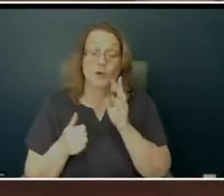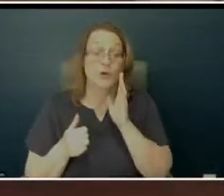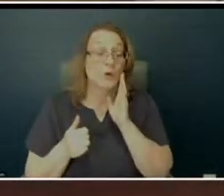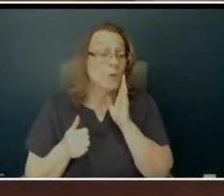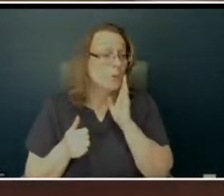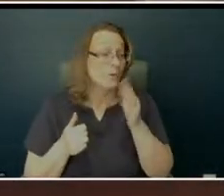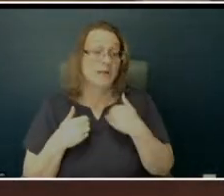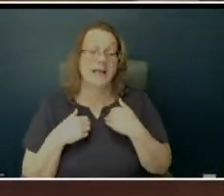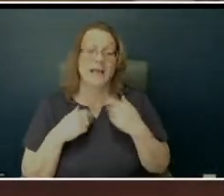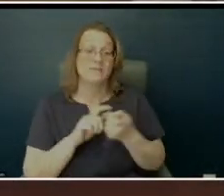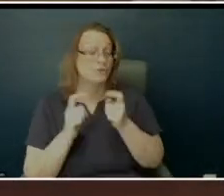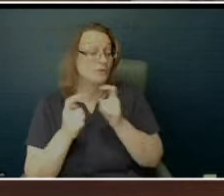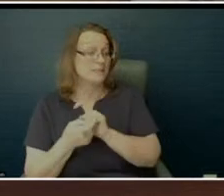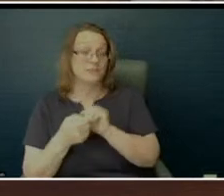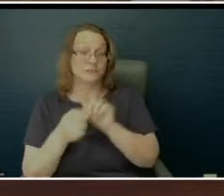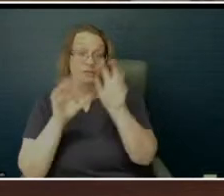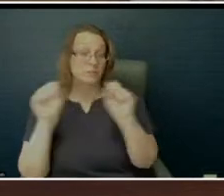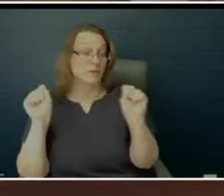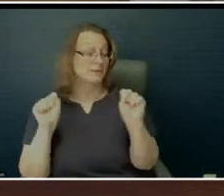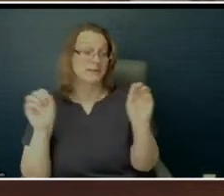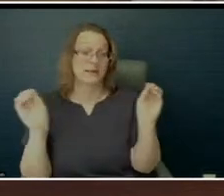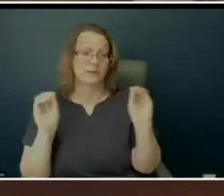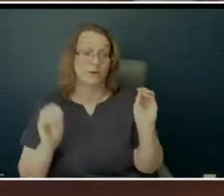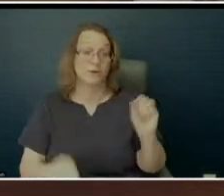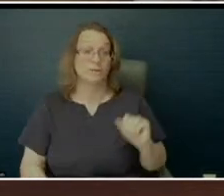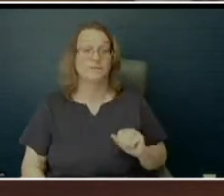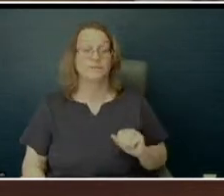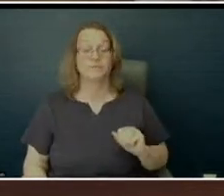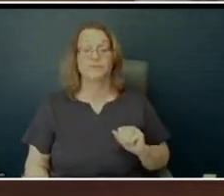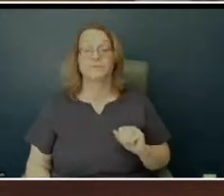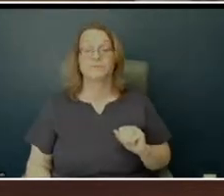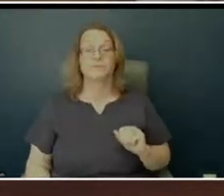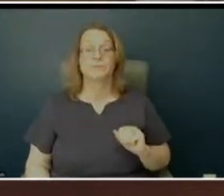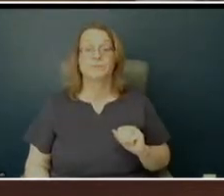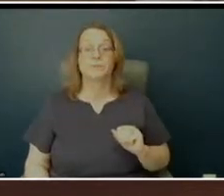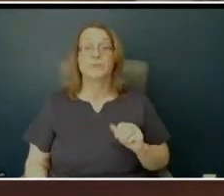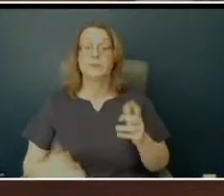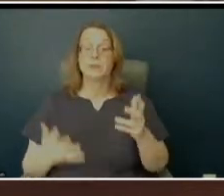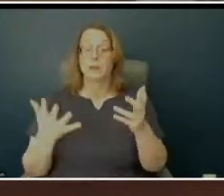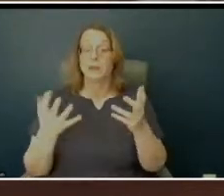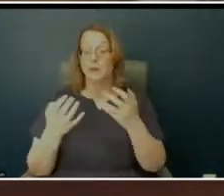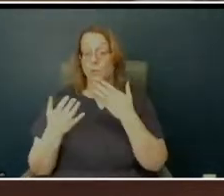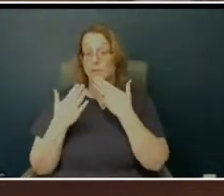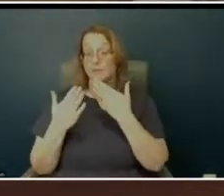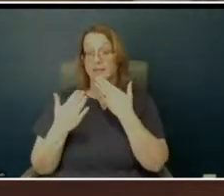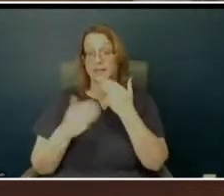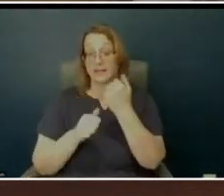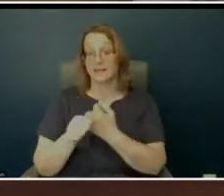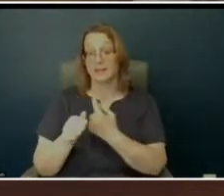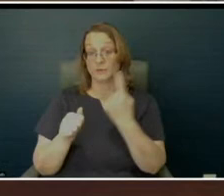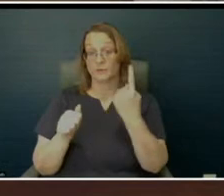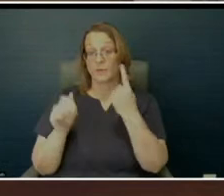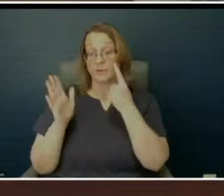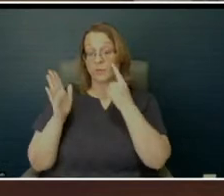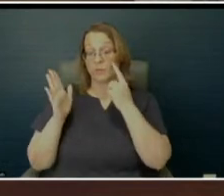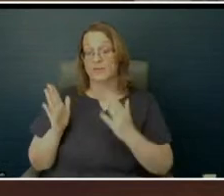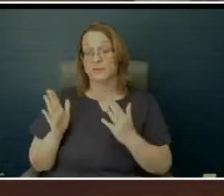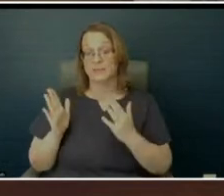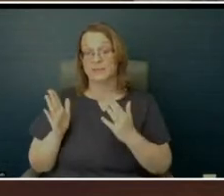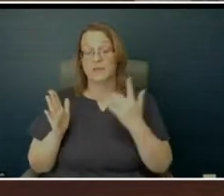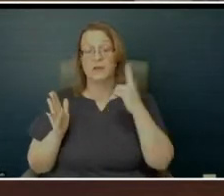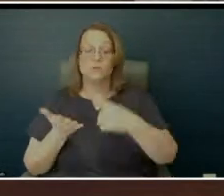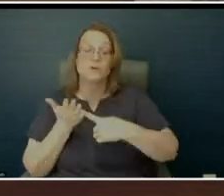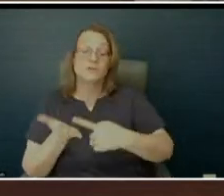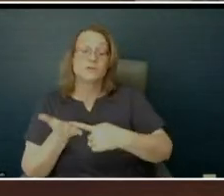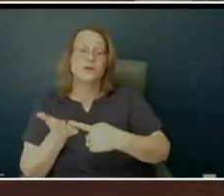I want to thank each of our witnesses before us today for your role in addressing and rebutting the false allegations of fraud at